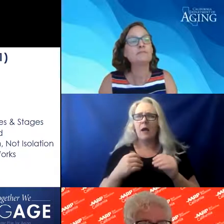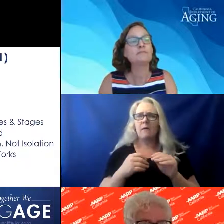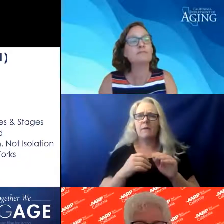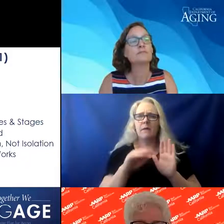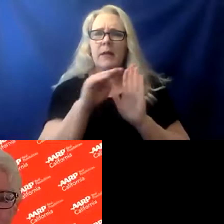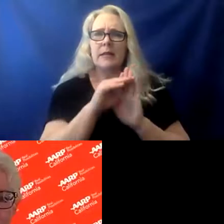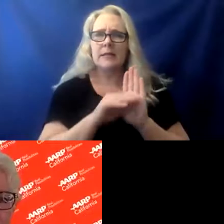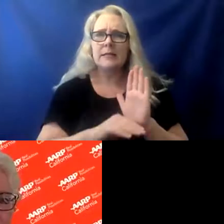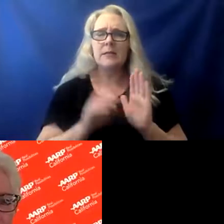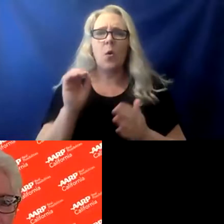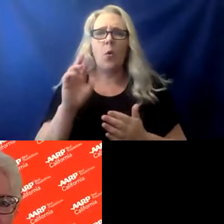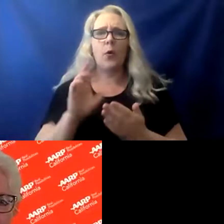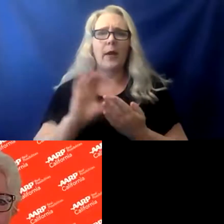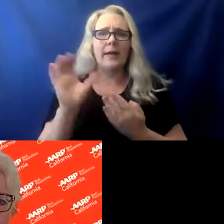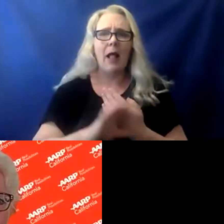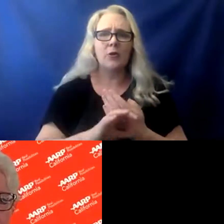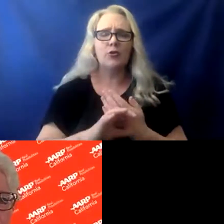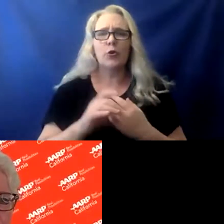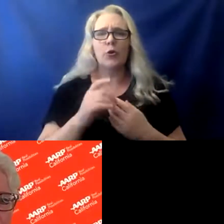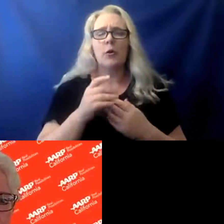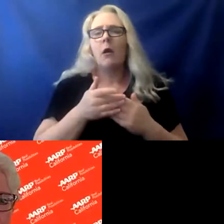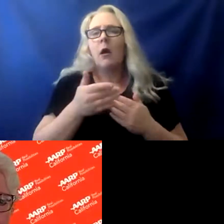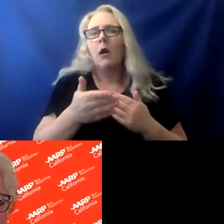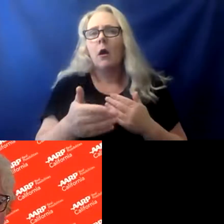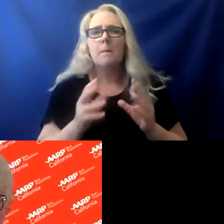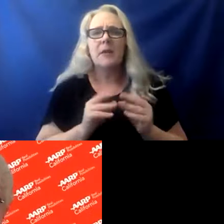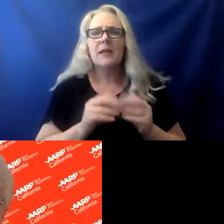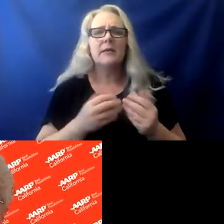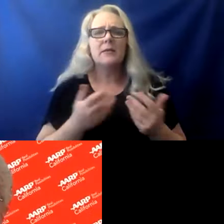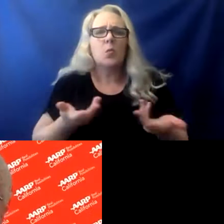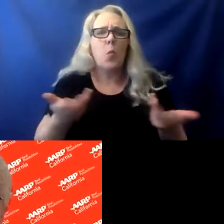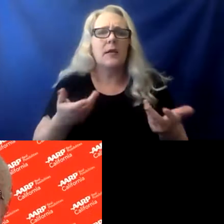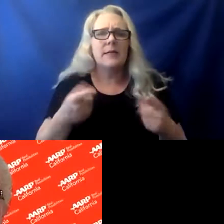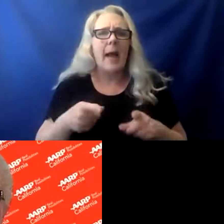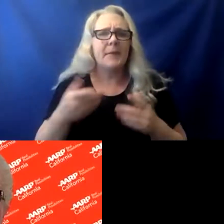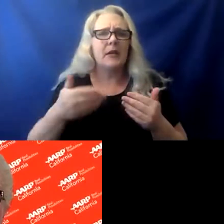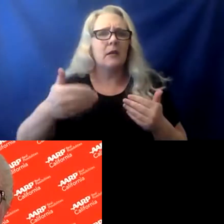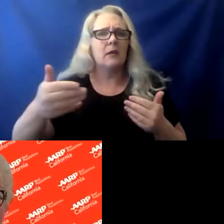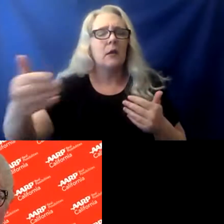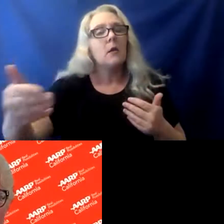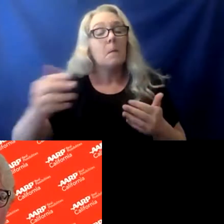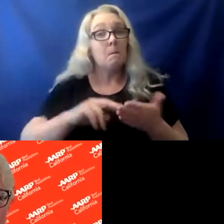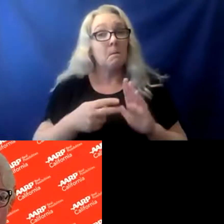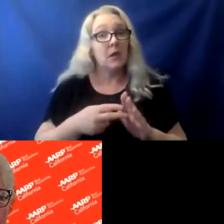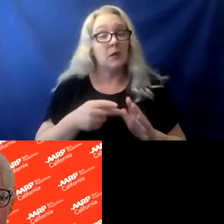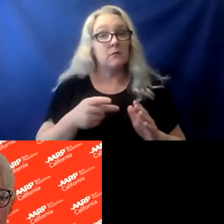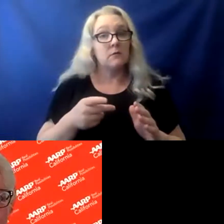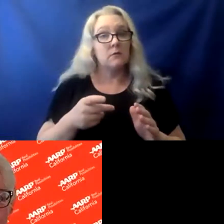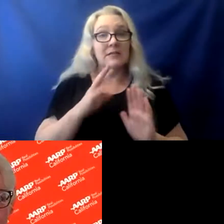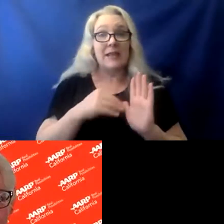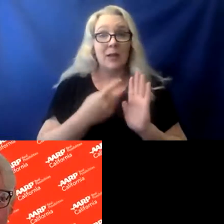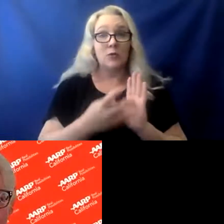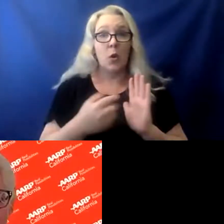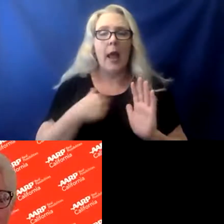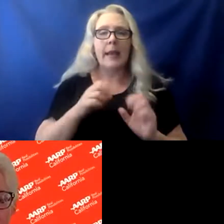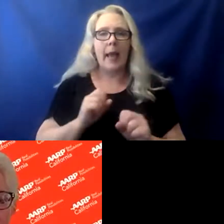calendar of meetings coming up, so we could listen and participate wherever it seems appropriate?